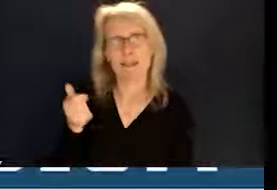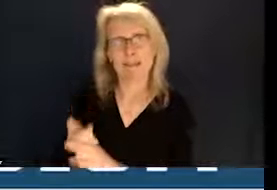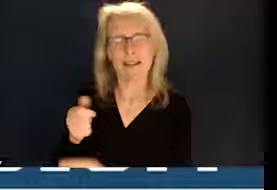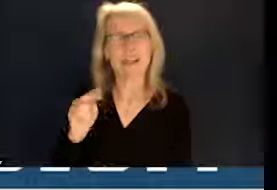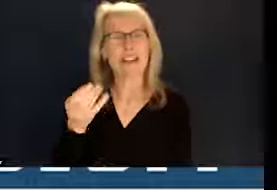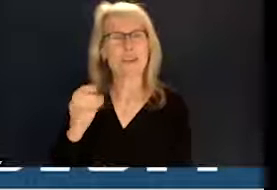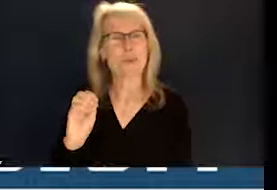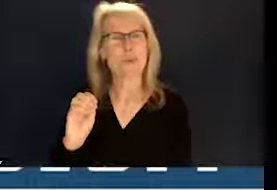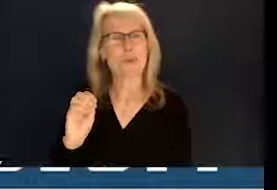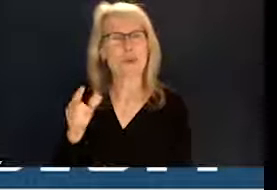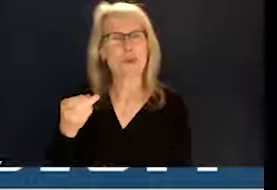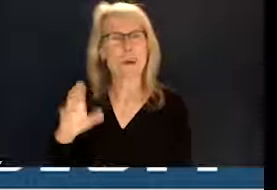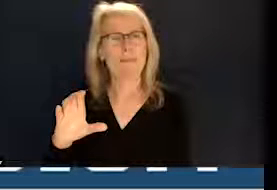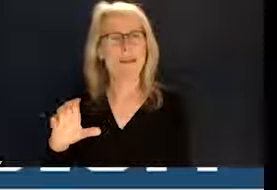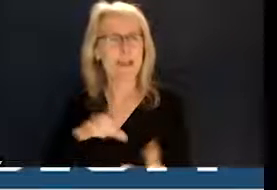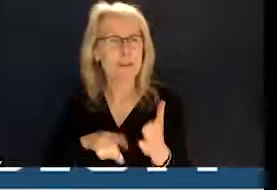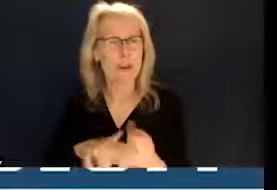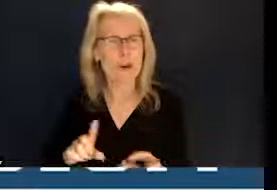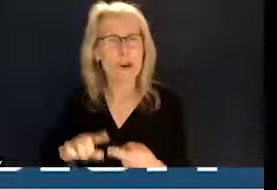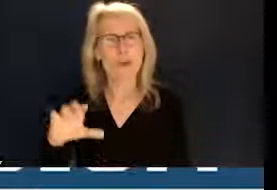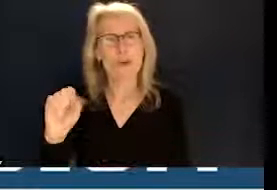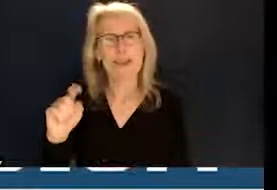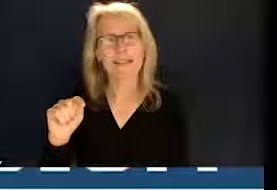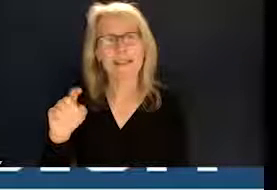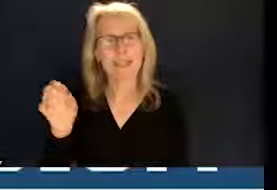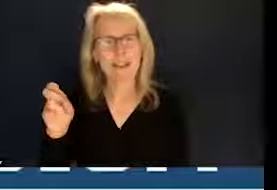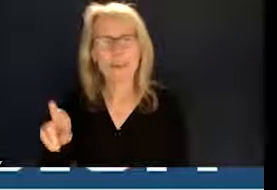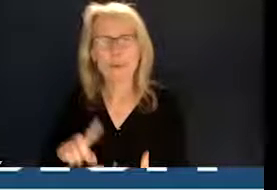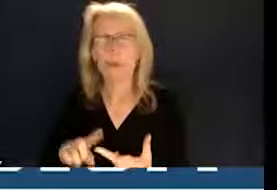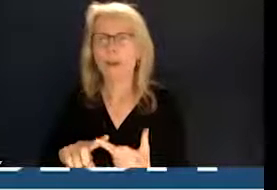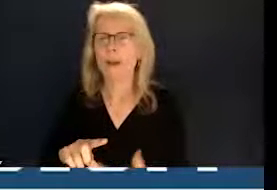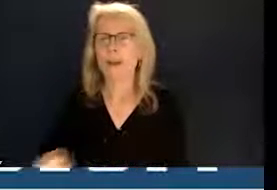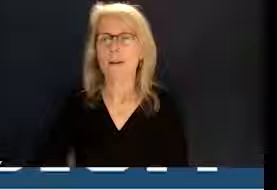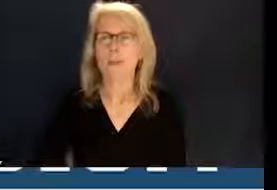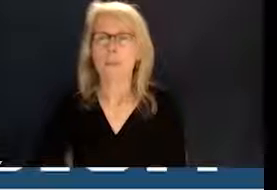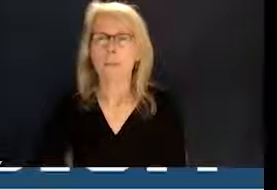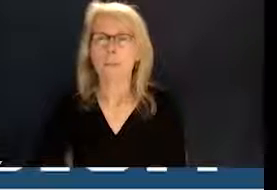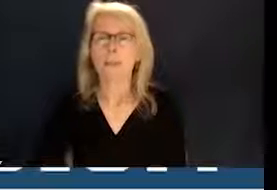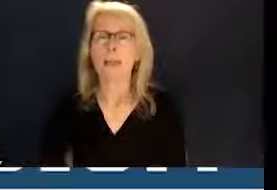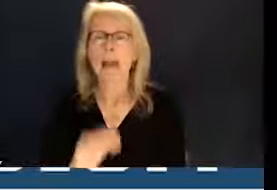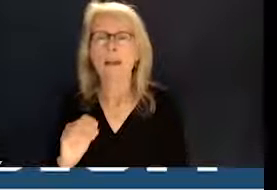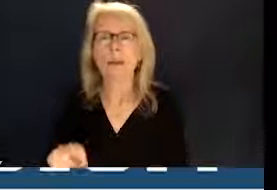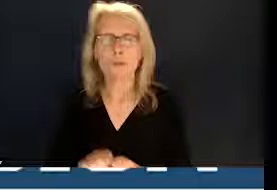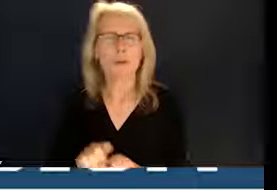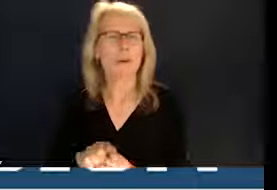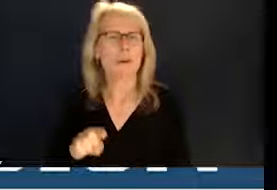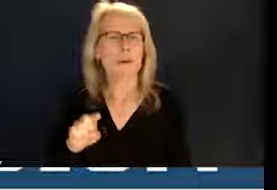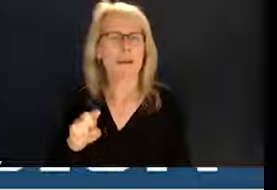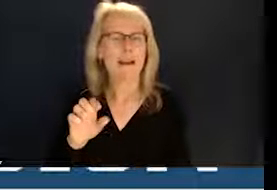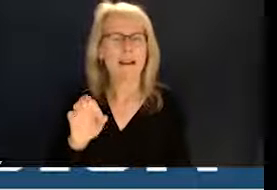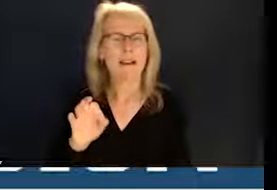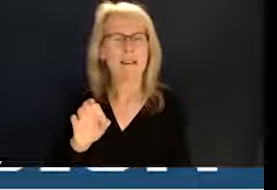a grist fixer, Cal Academy fellow, and board member and affiliate faculty with the Museum of Vertebrate